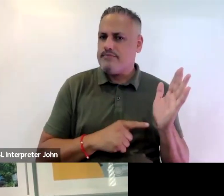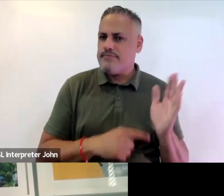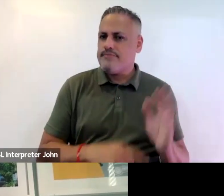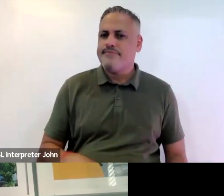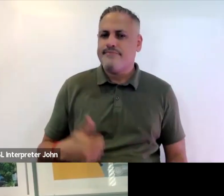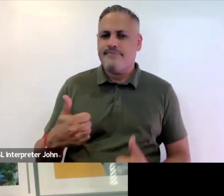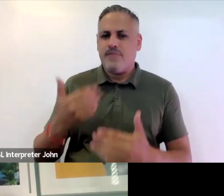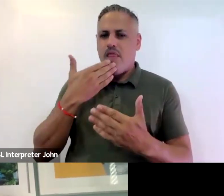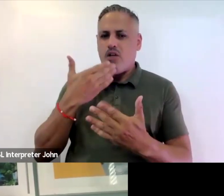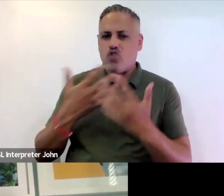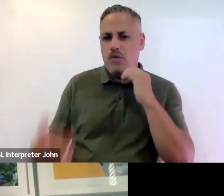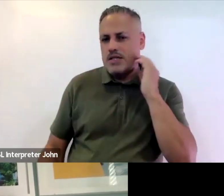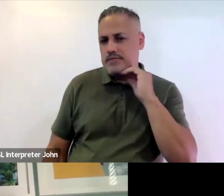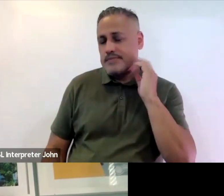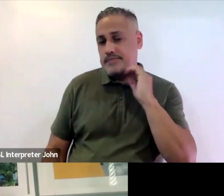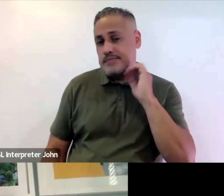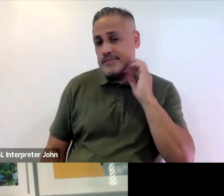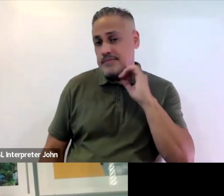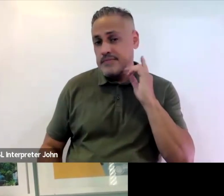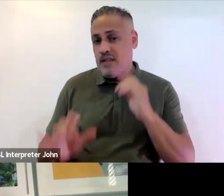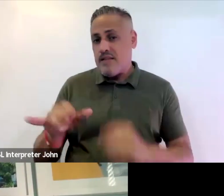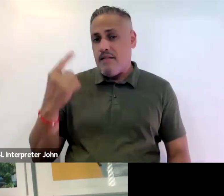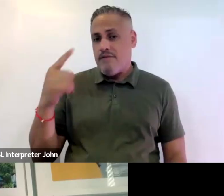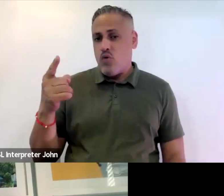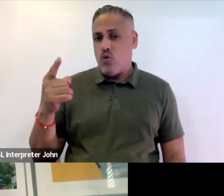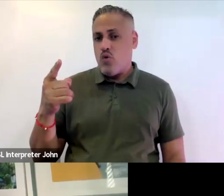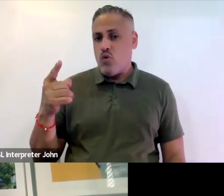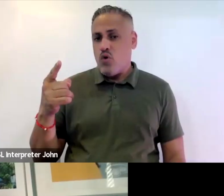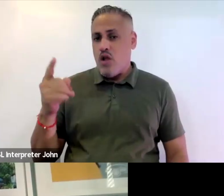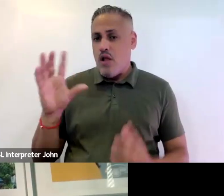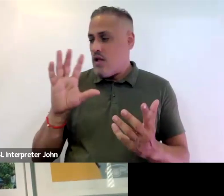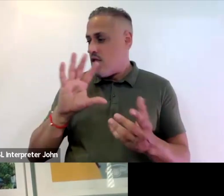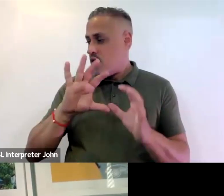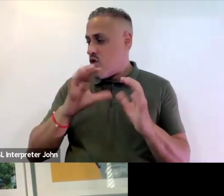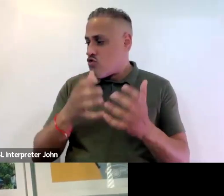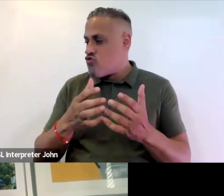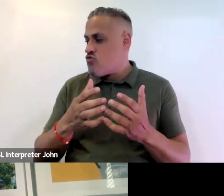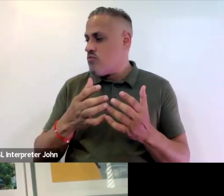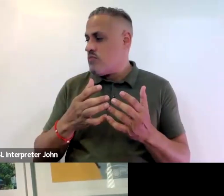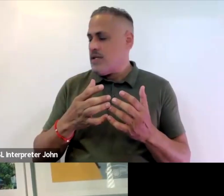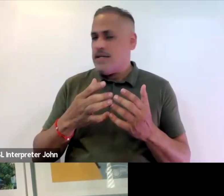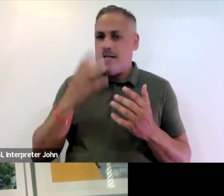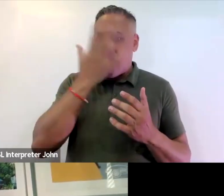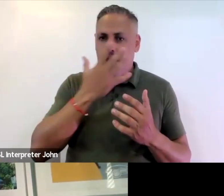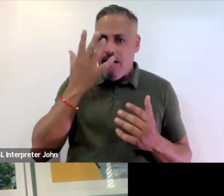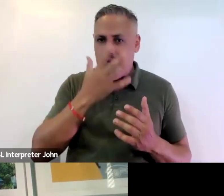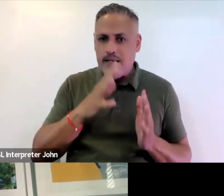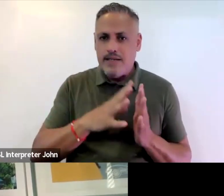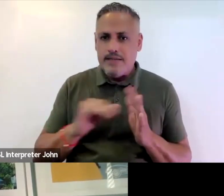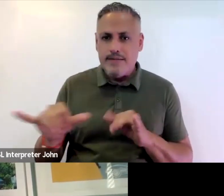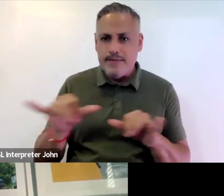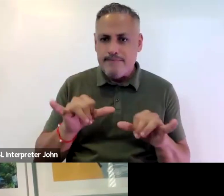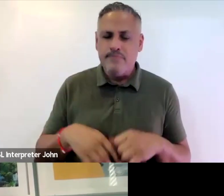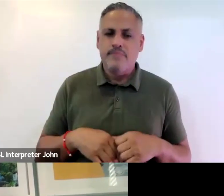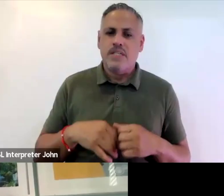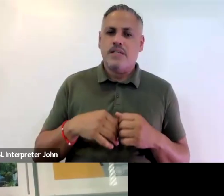Great, thank you so much. And that for the group would apply to likeness, to intellectual